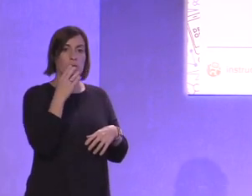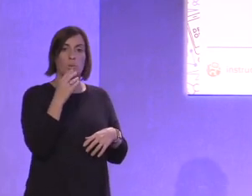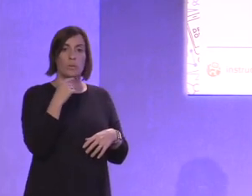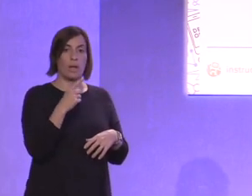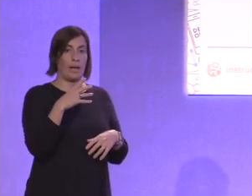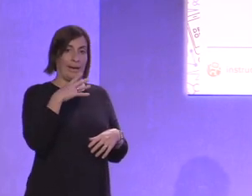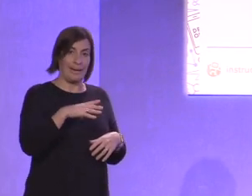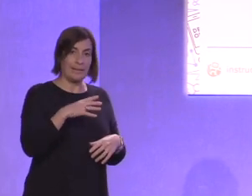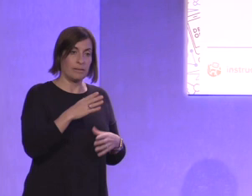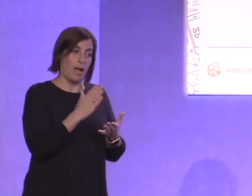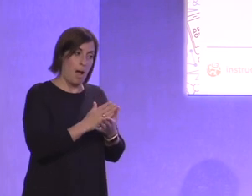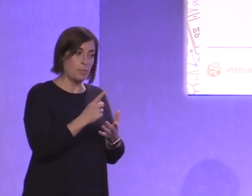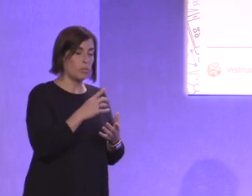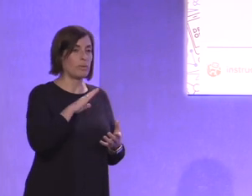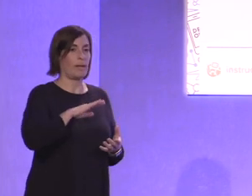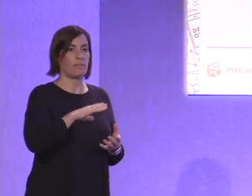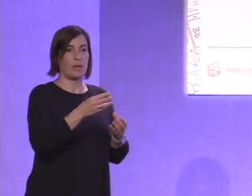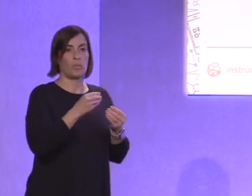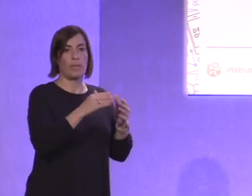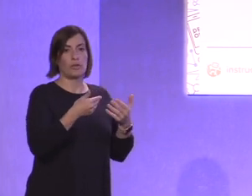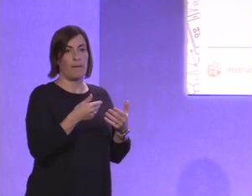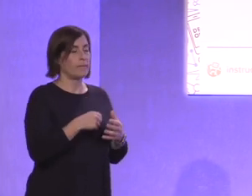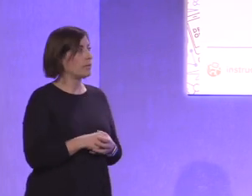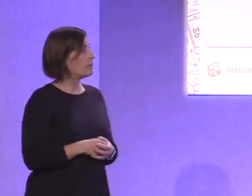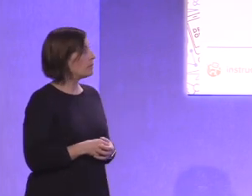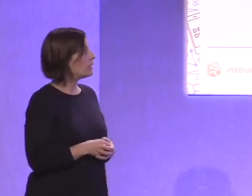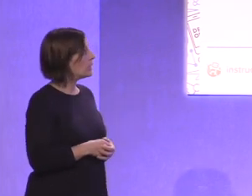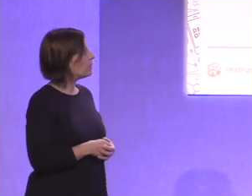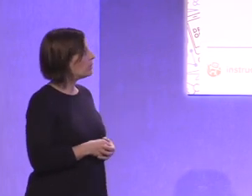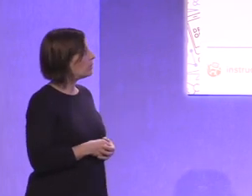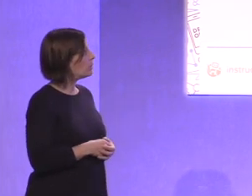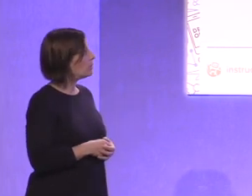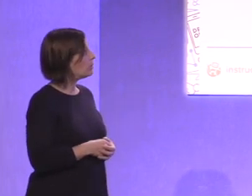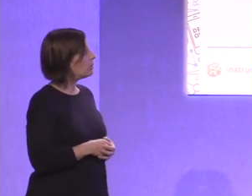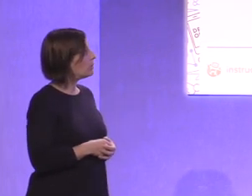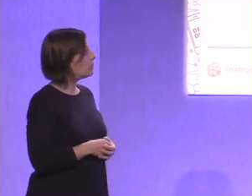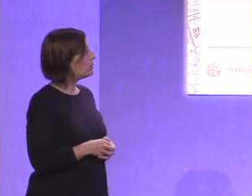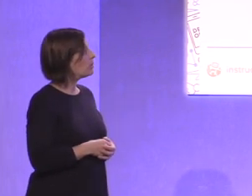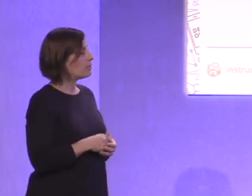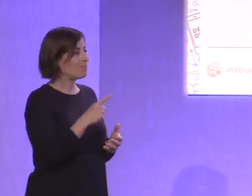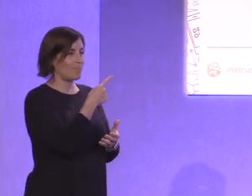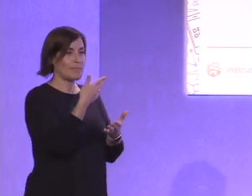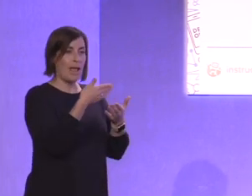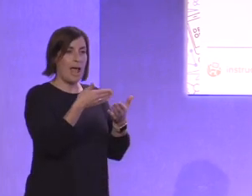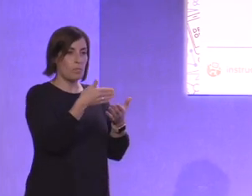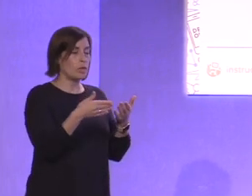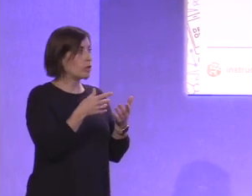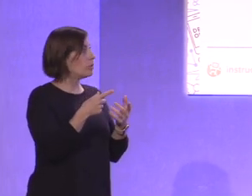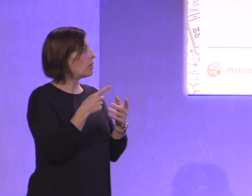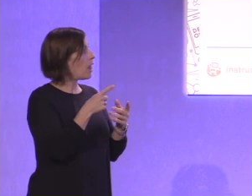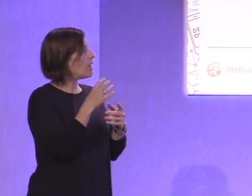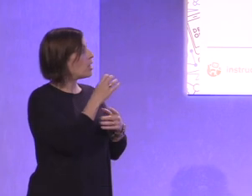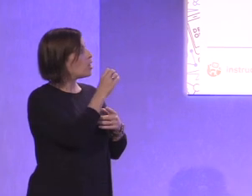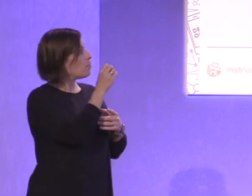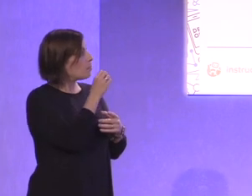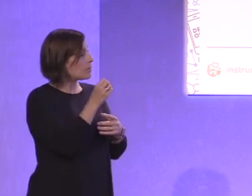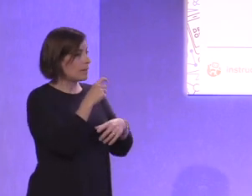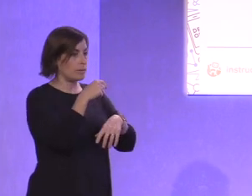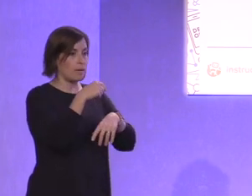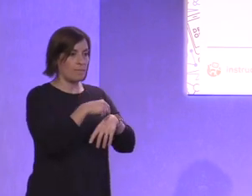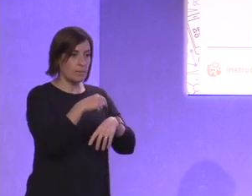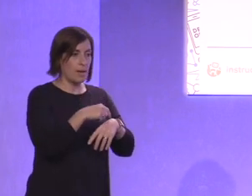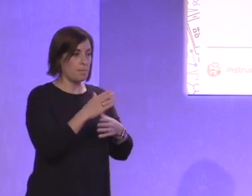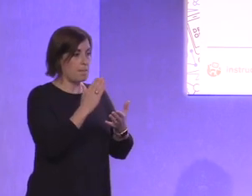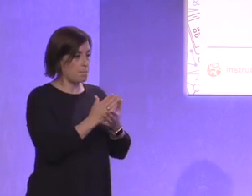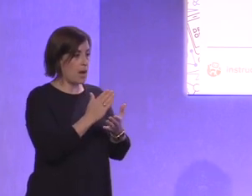back as true? In the parlance, it's expressed in as a number of nines, which is really what percentage of the time does this